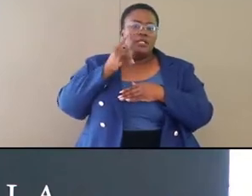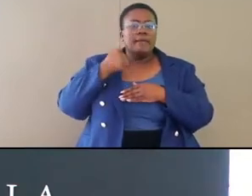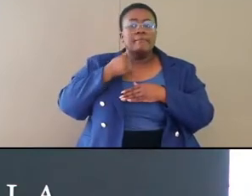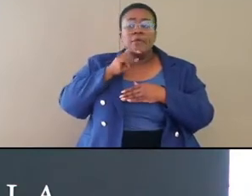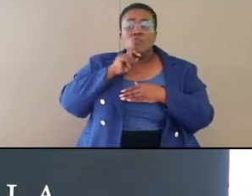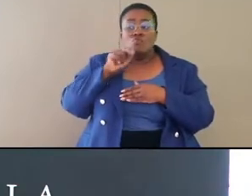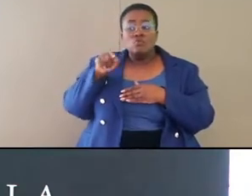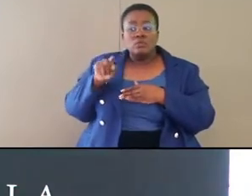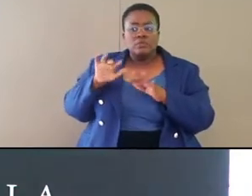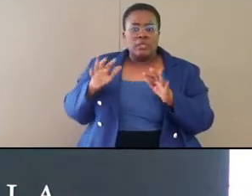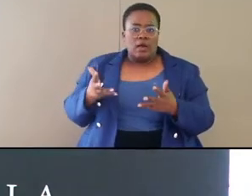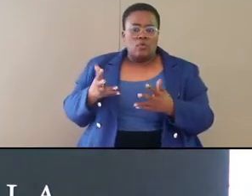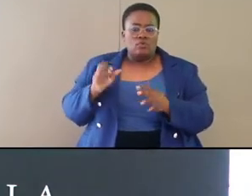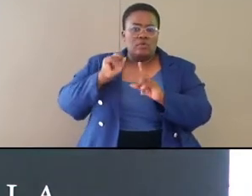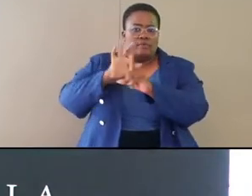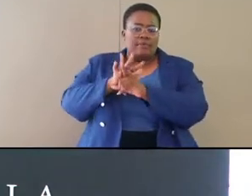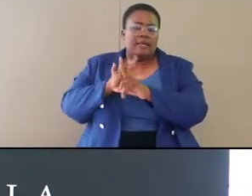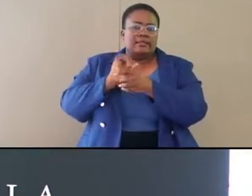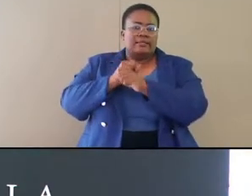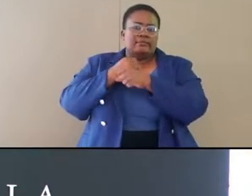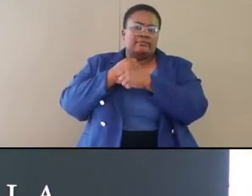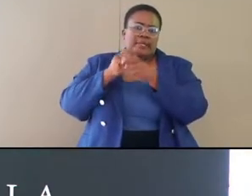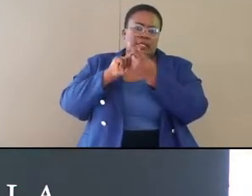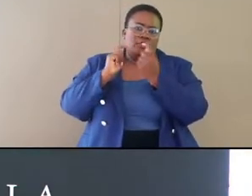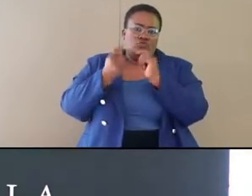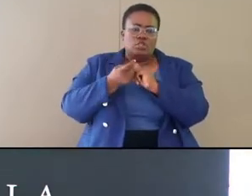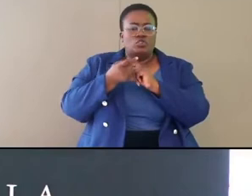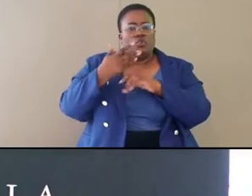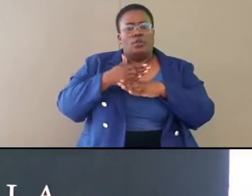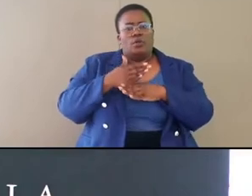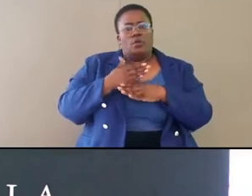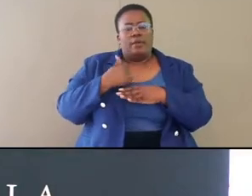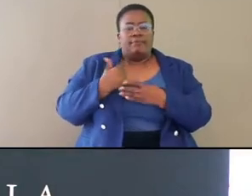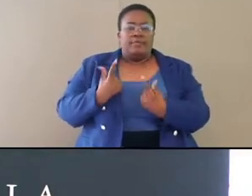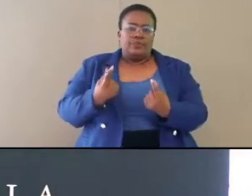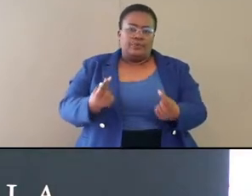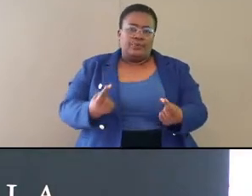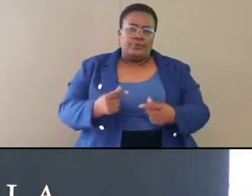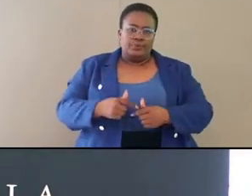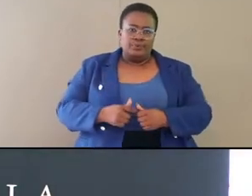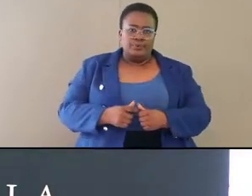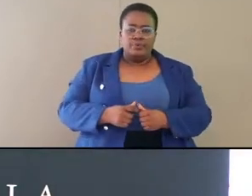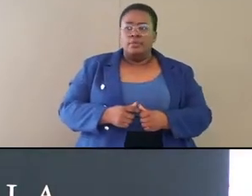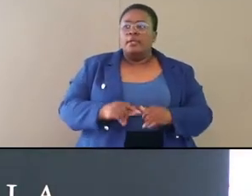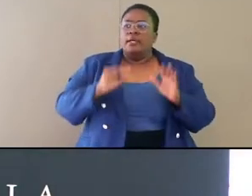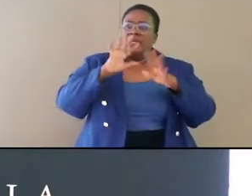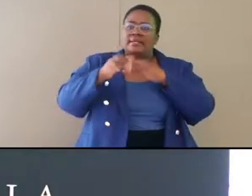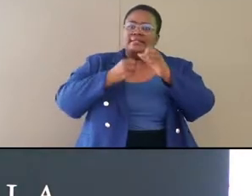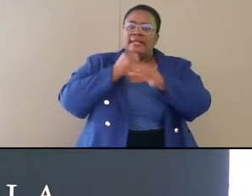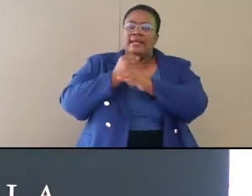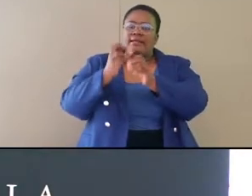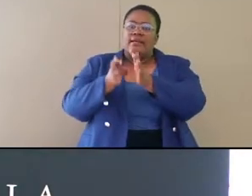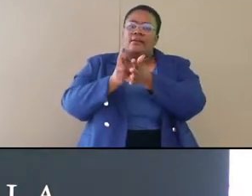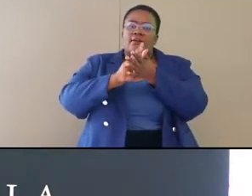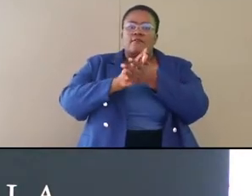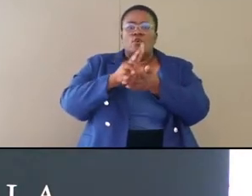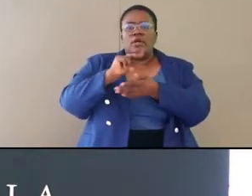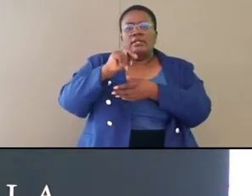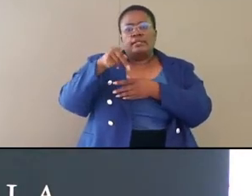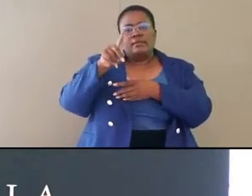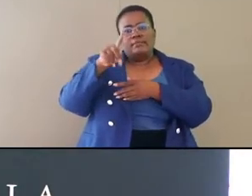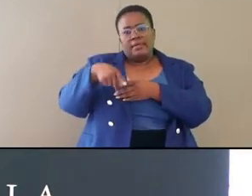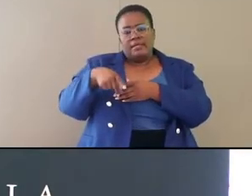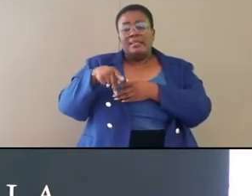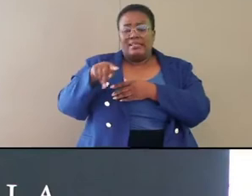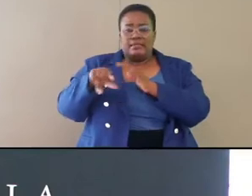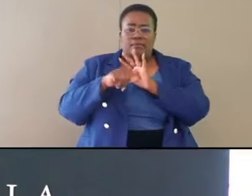to impact and make the change on the work that I am doing? And the 10 year review of the NDP is very